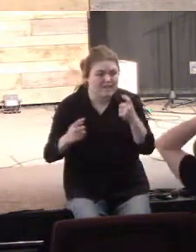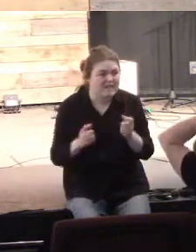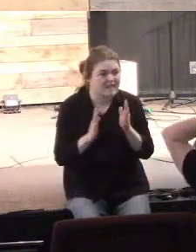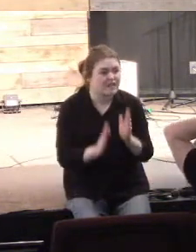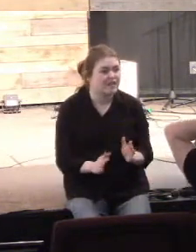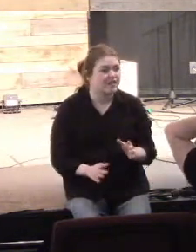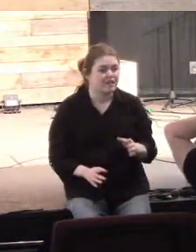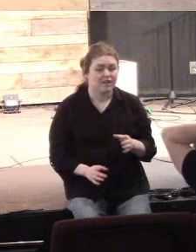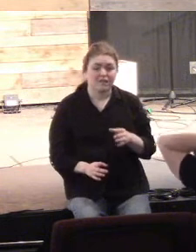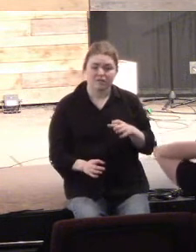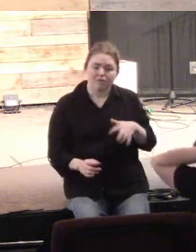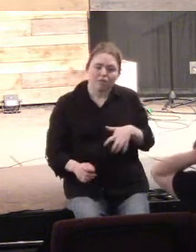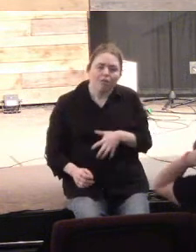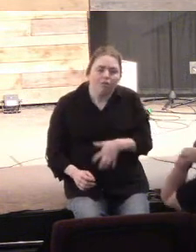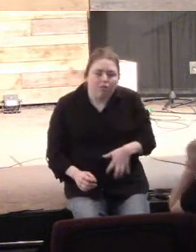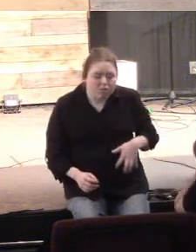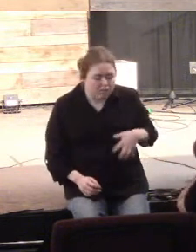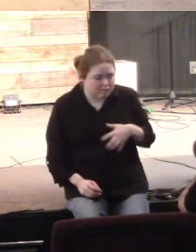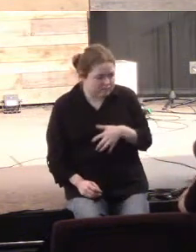disgusting.